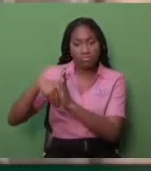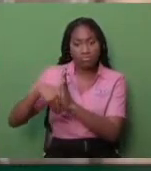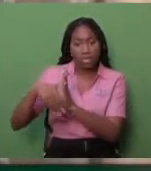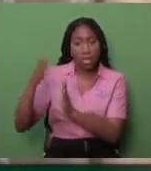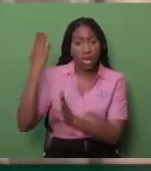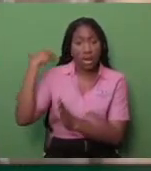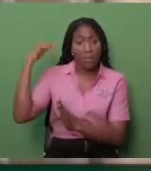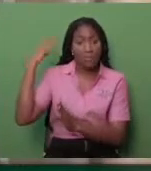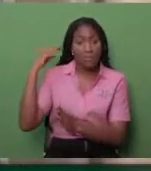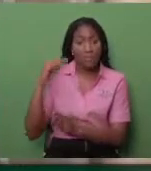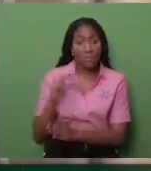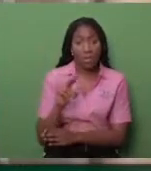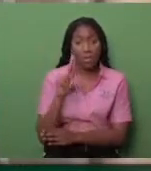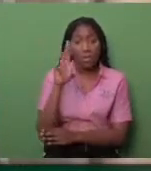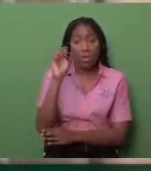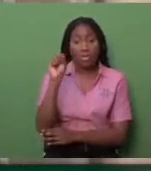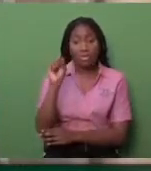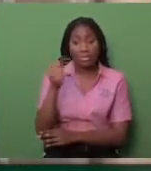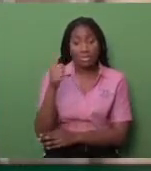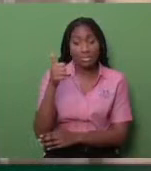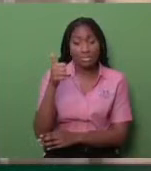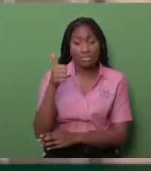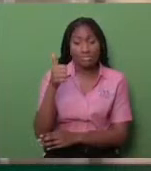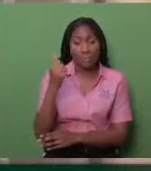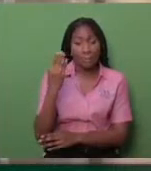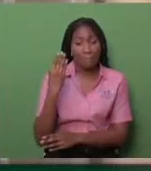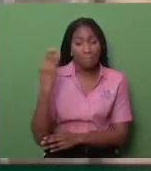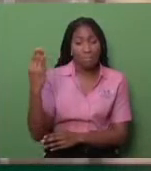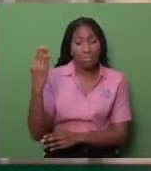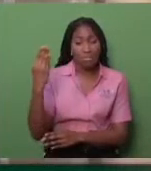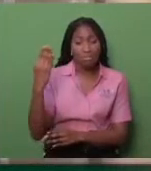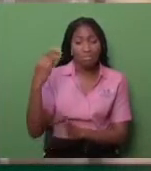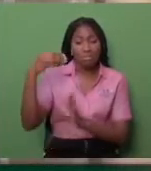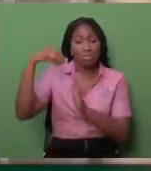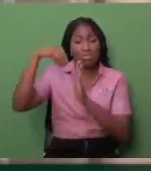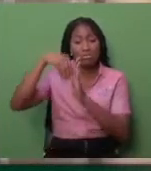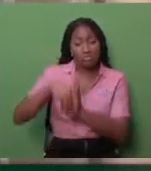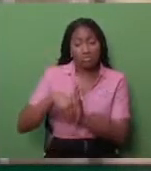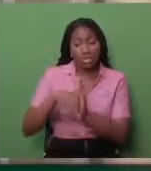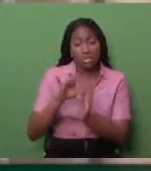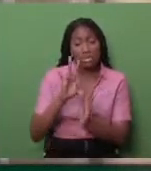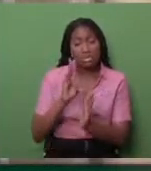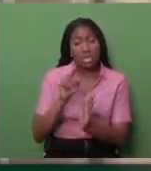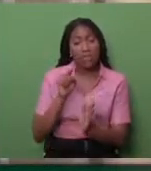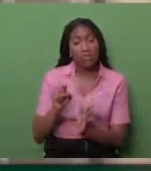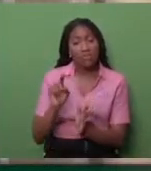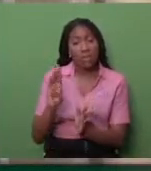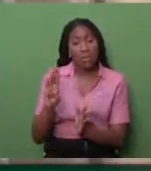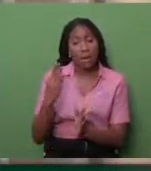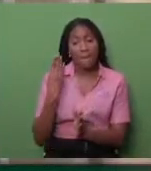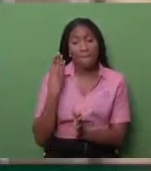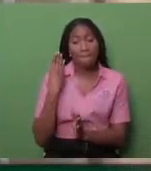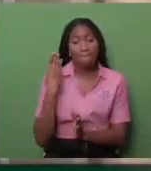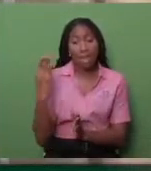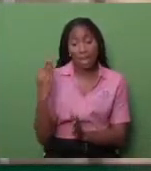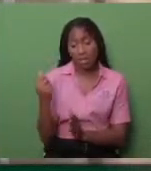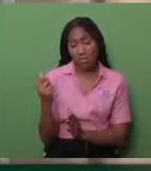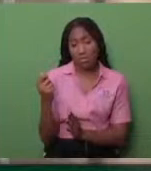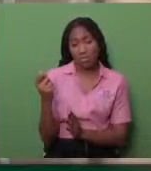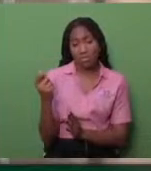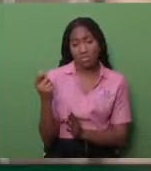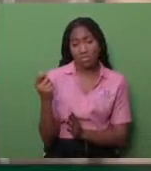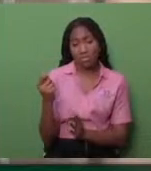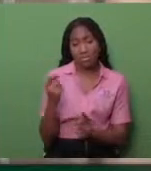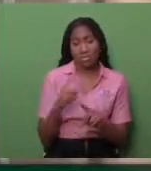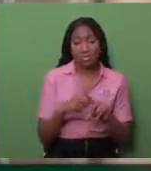$10.459 billion when we left office, fallen down now to $7.1 billion. Today, our net official reserves